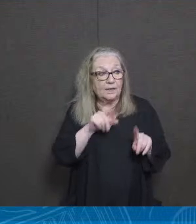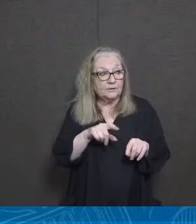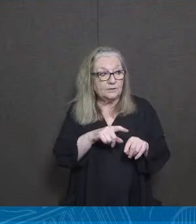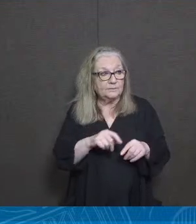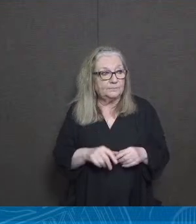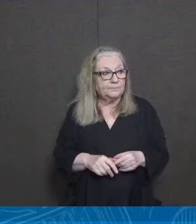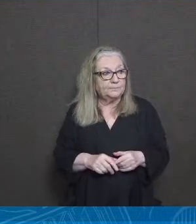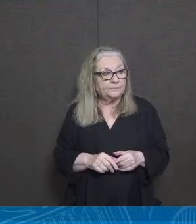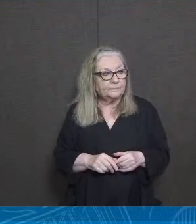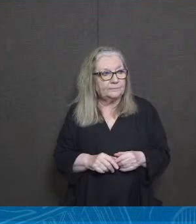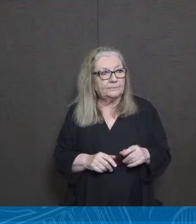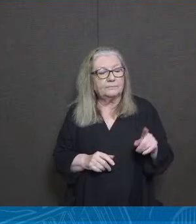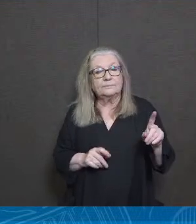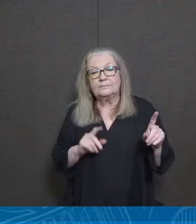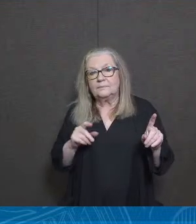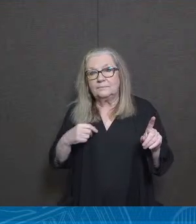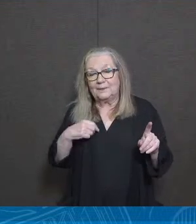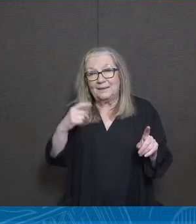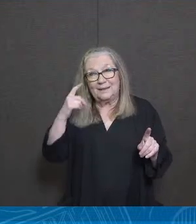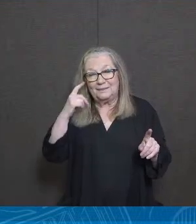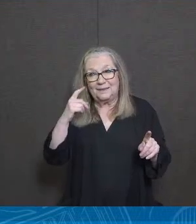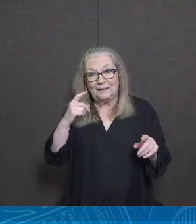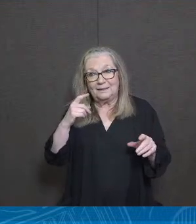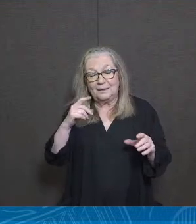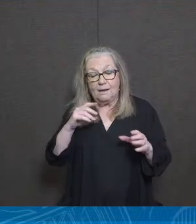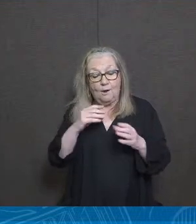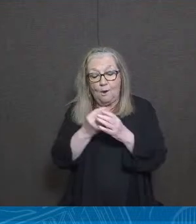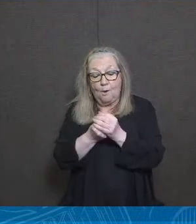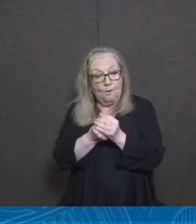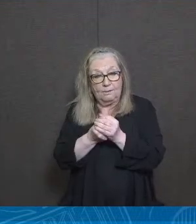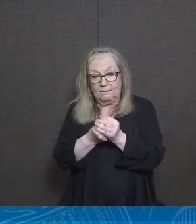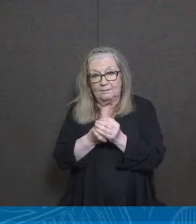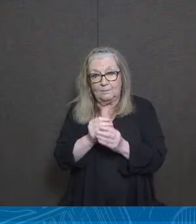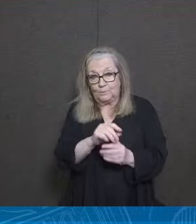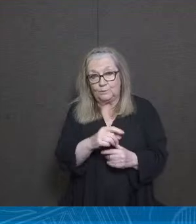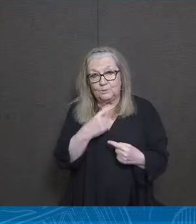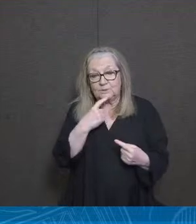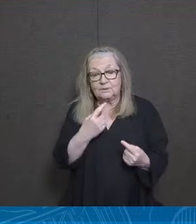Yeah. I think it's a combination of all that you mentioned. Yeah.